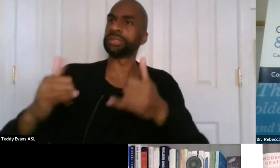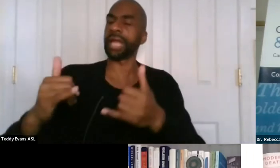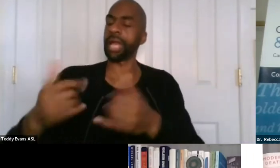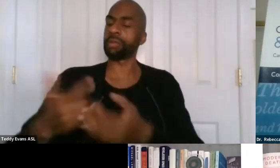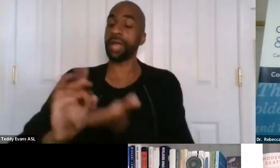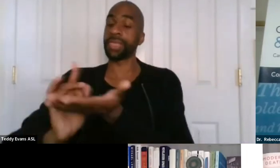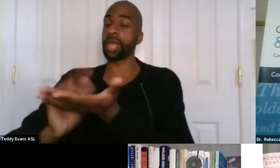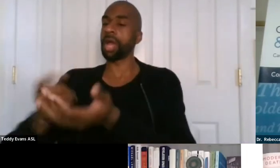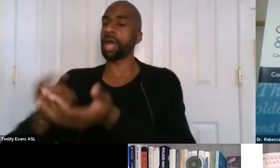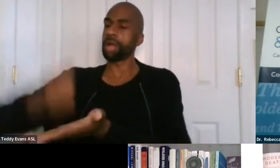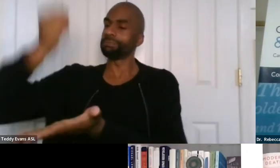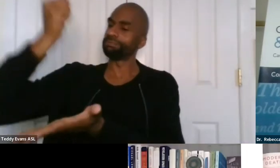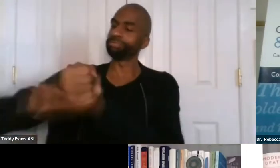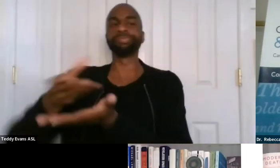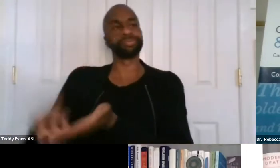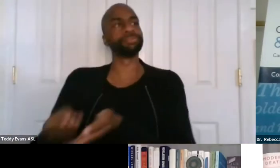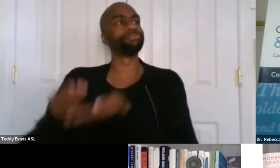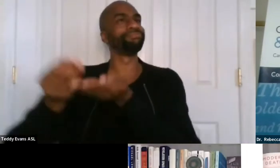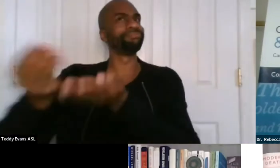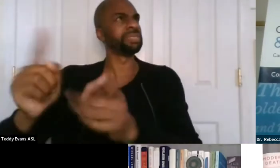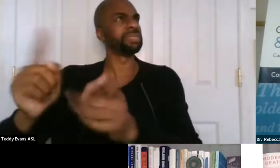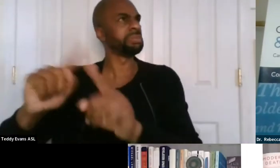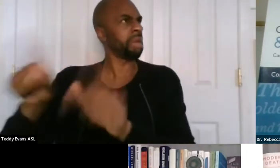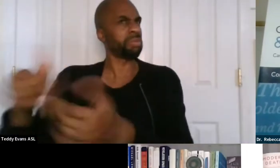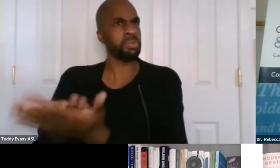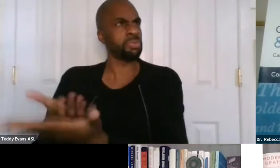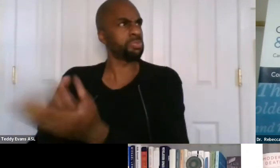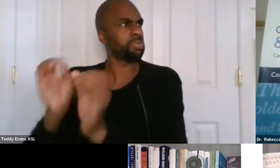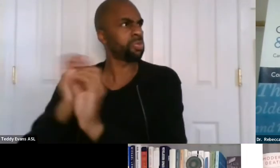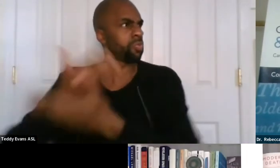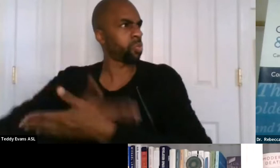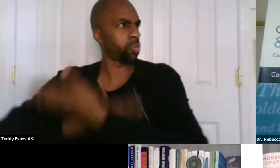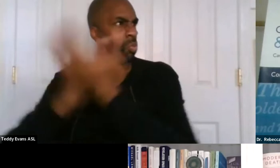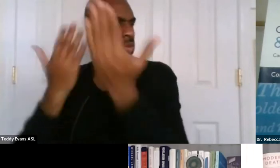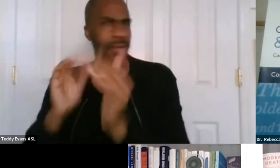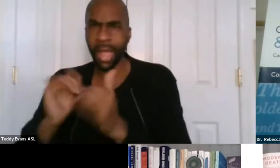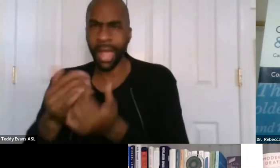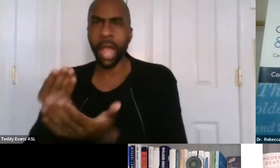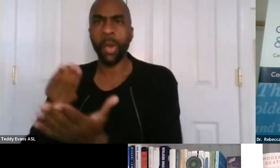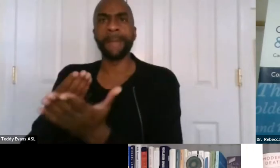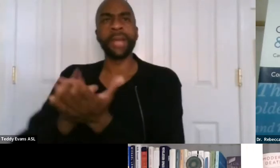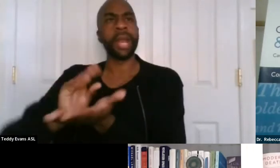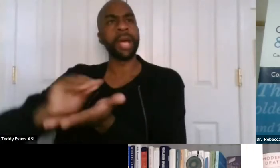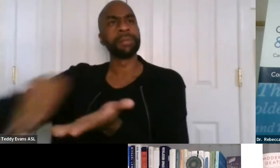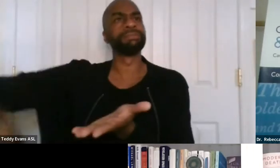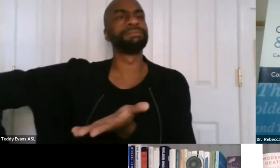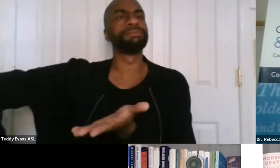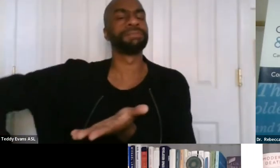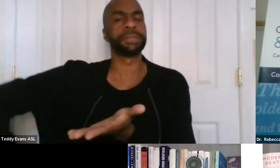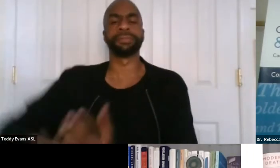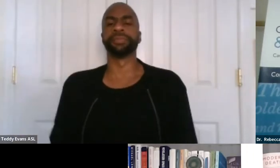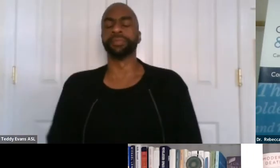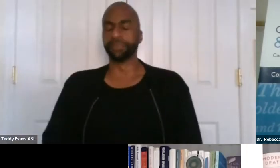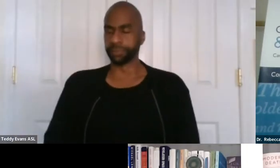In many circumstances, in many instances, we have learned, and we are trying to police more how much influence the industry holds